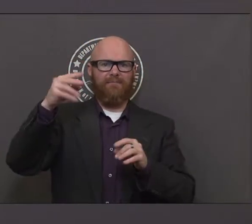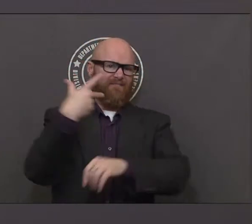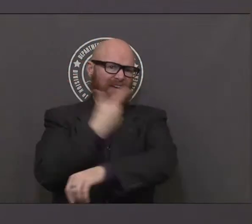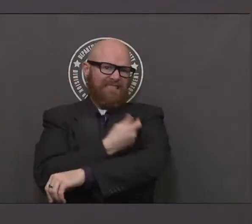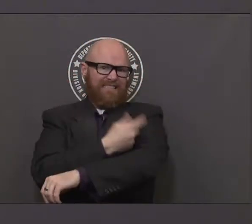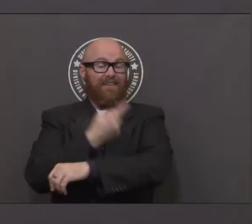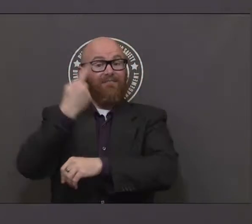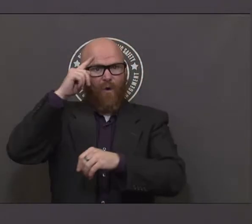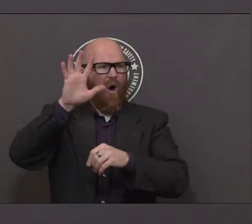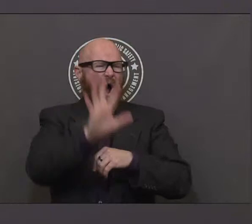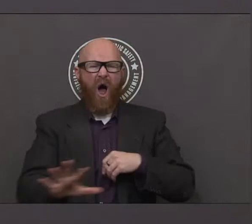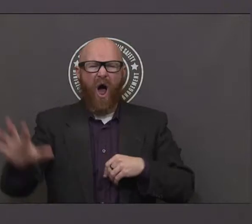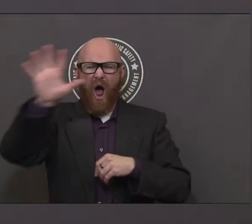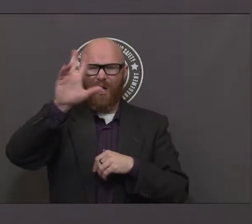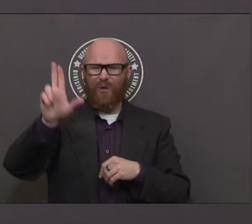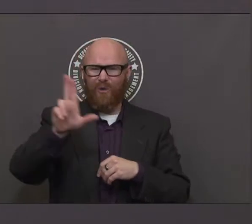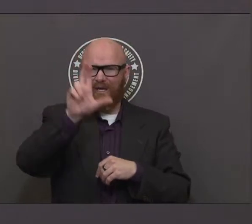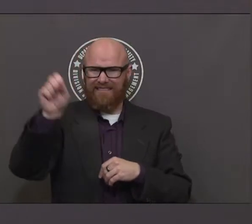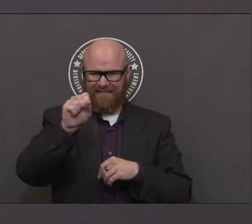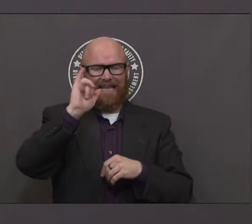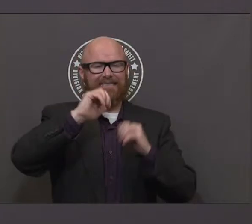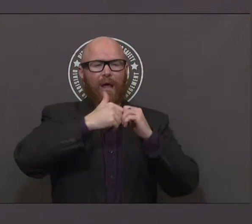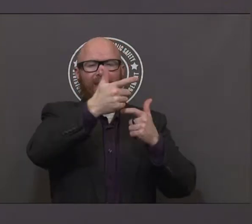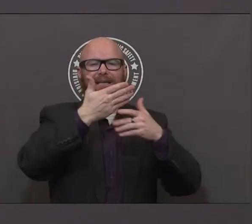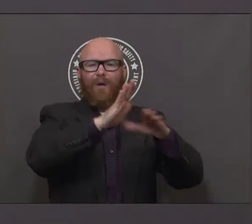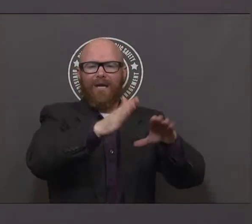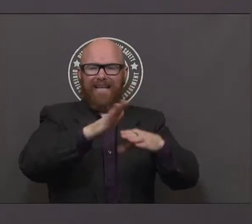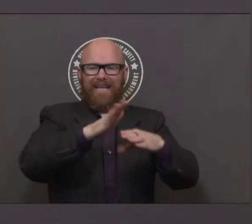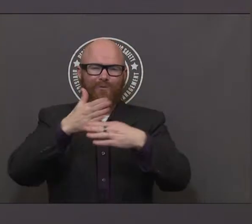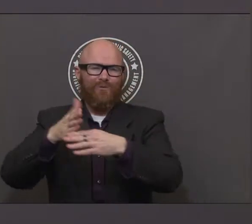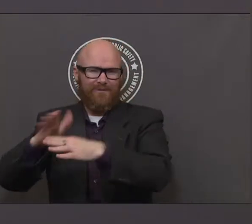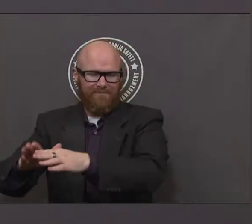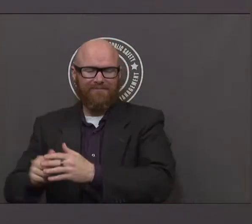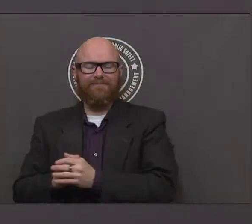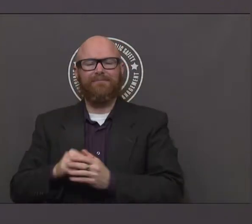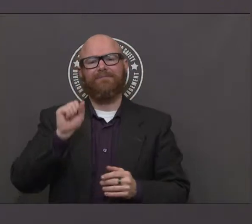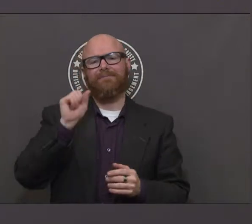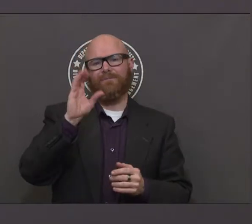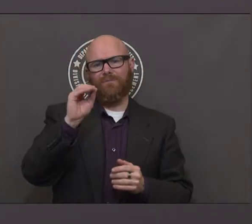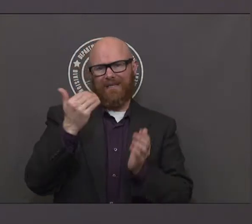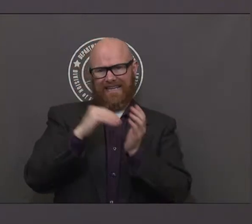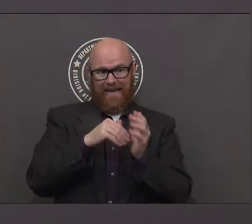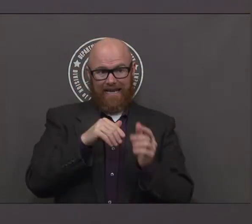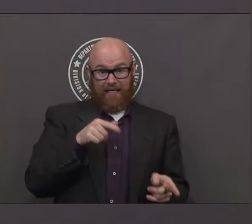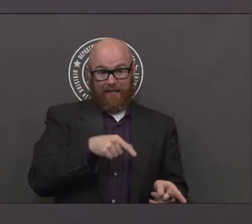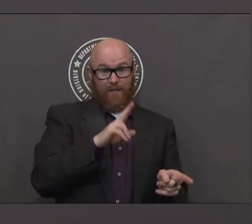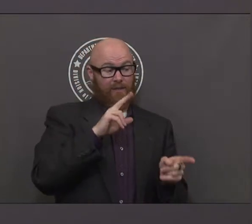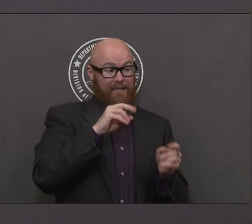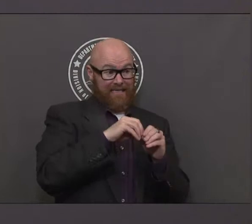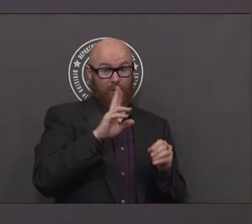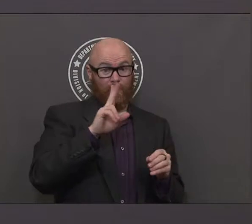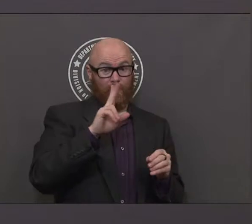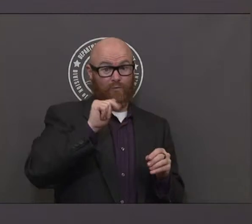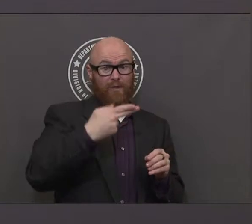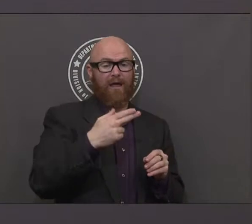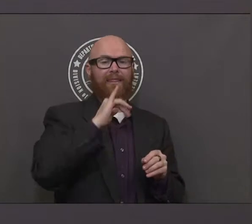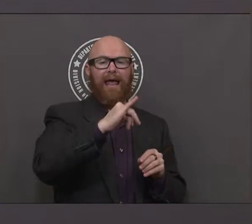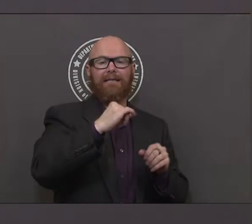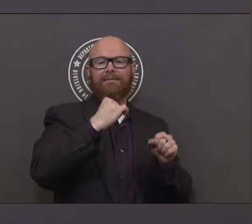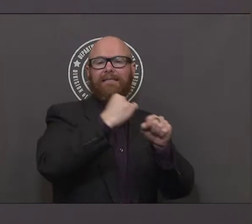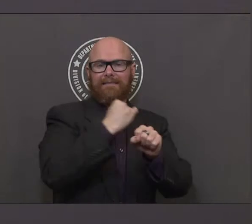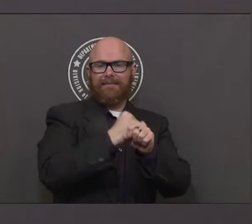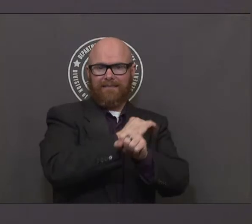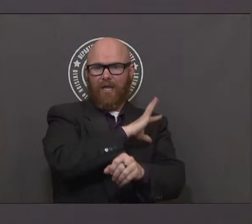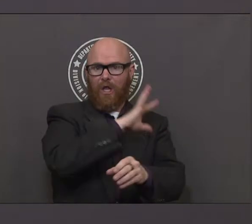the percentage of the overall population. But my understanding is that that statistic